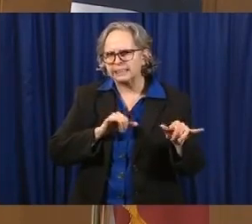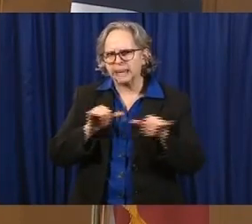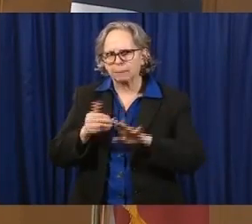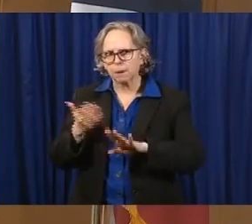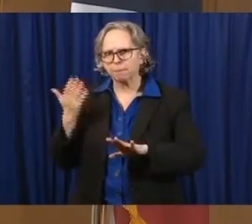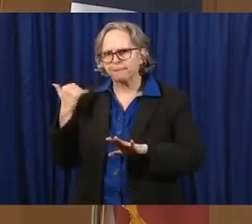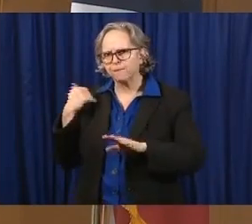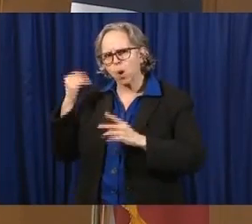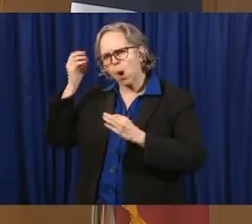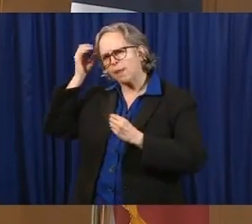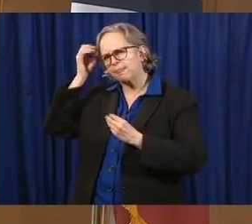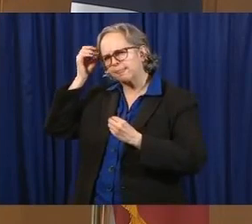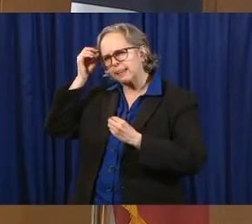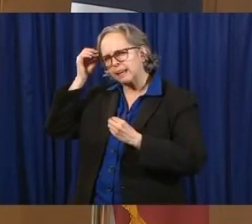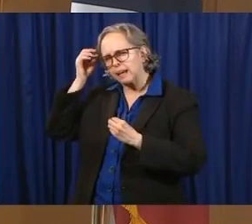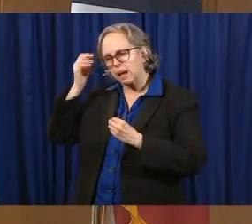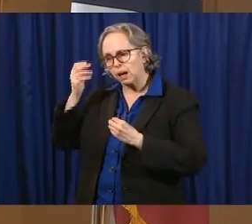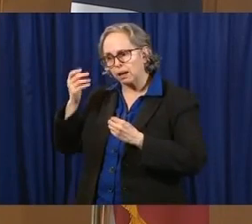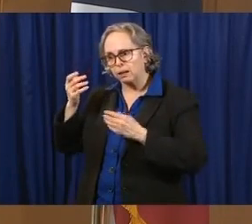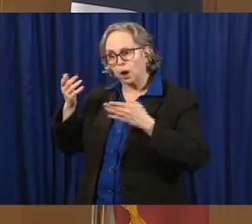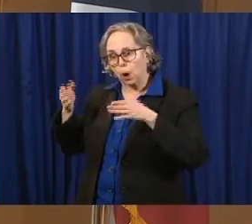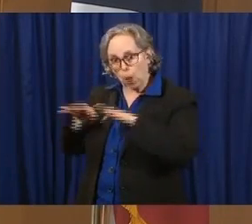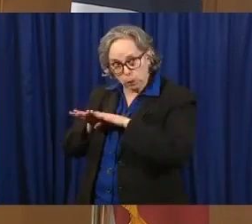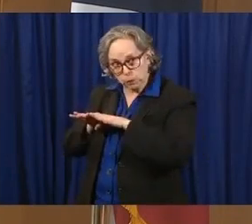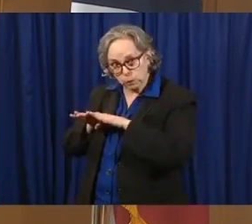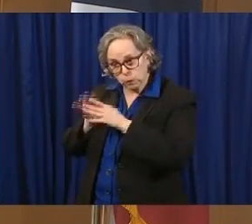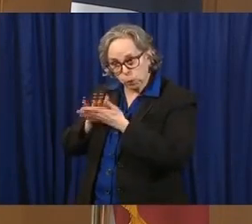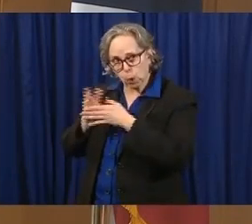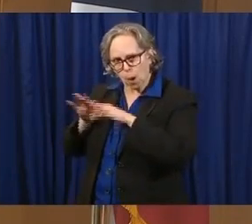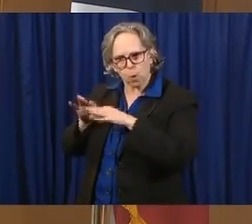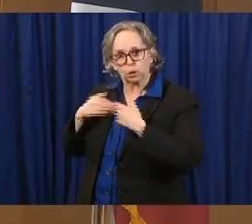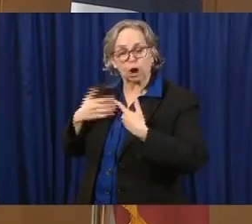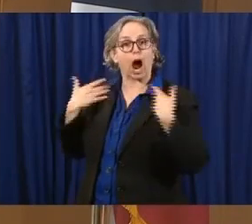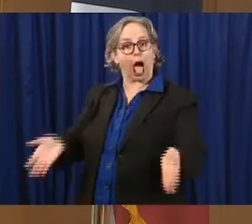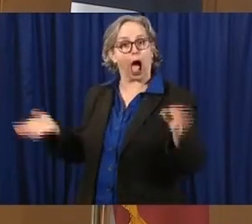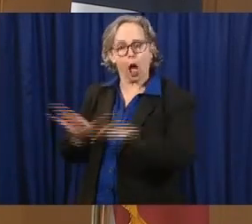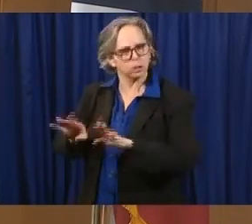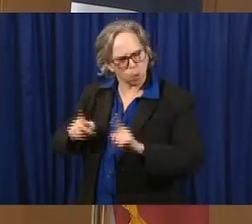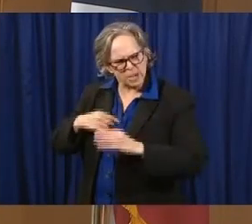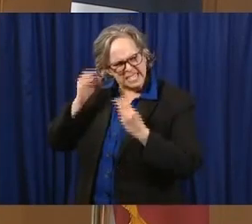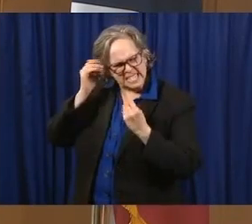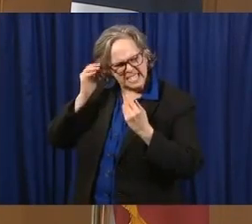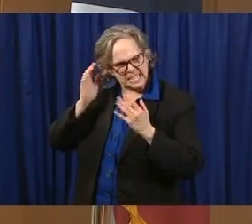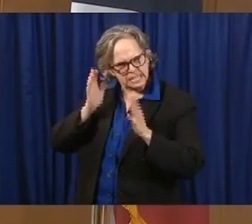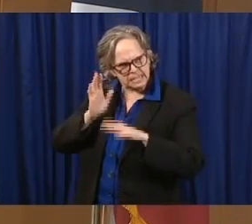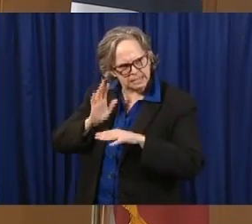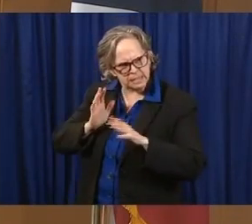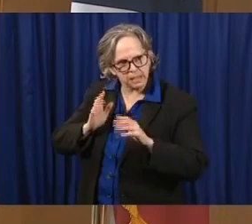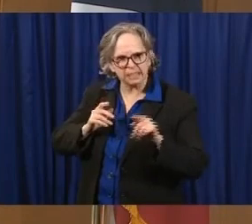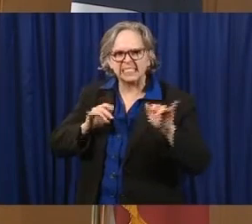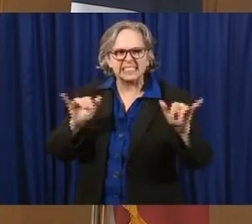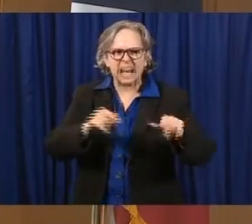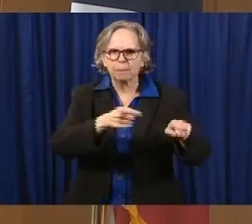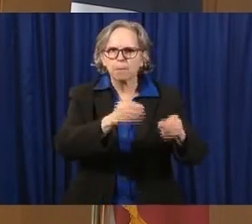things down. And this part of it is frankly much more difficult.